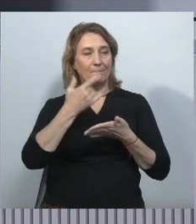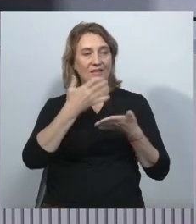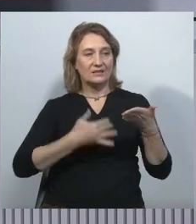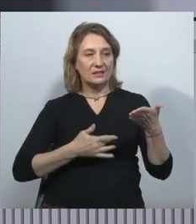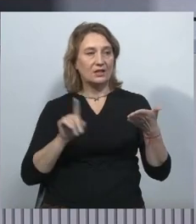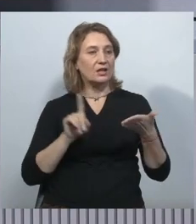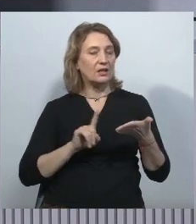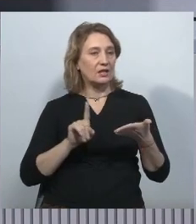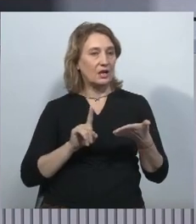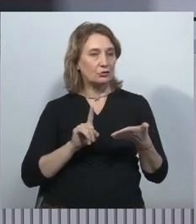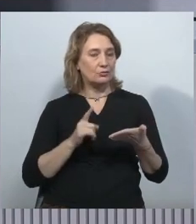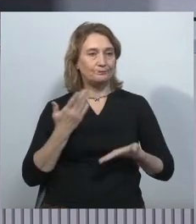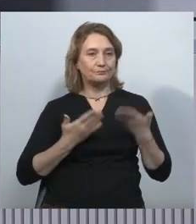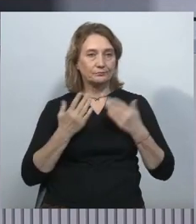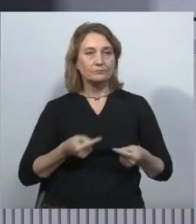mention it.